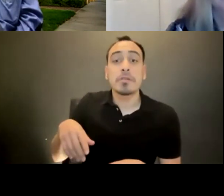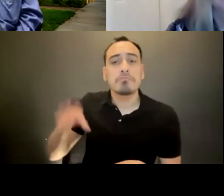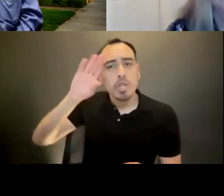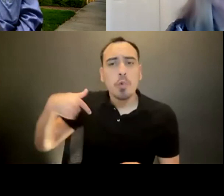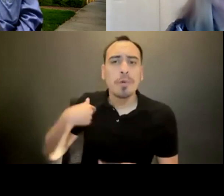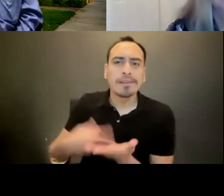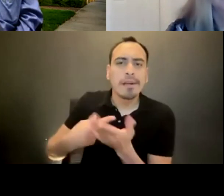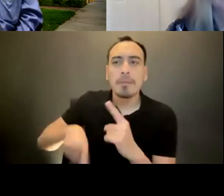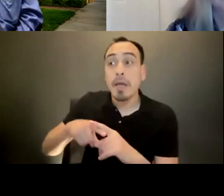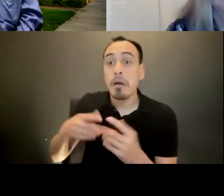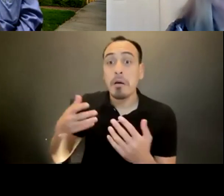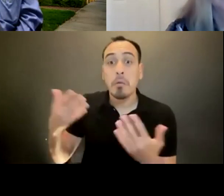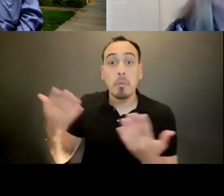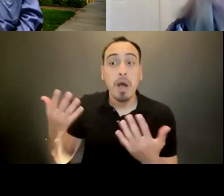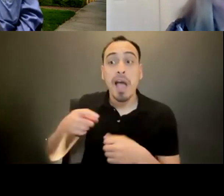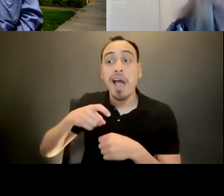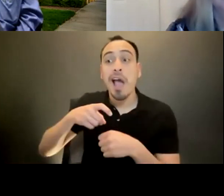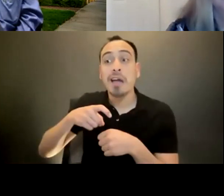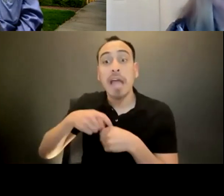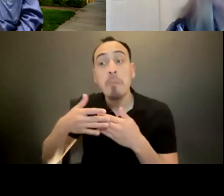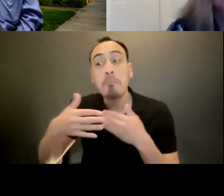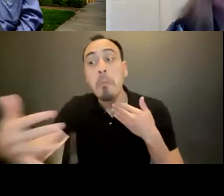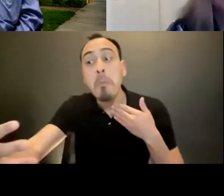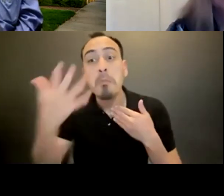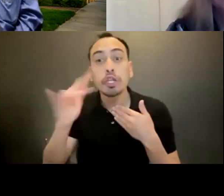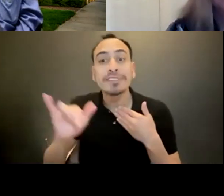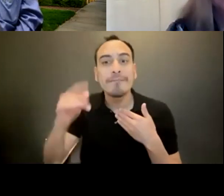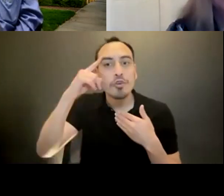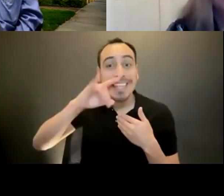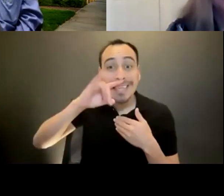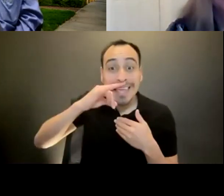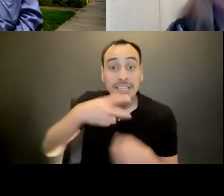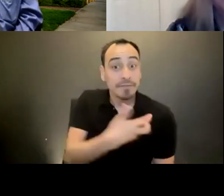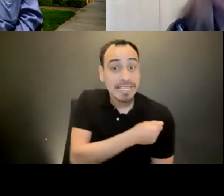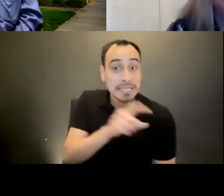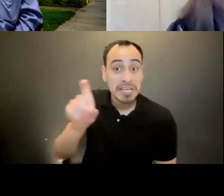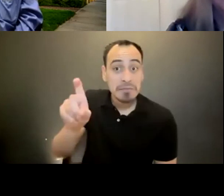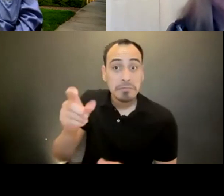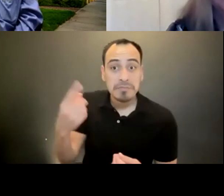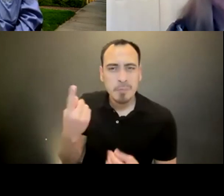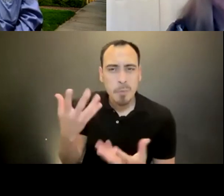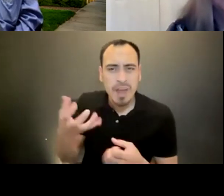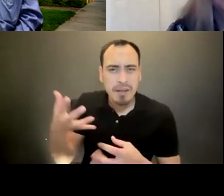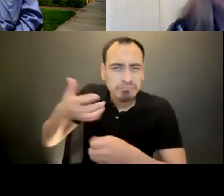be vaccinated. Anybody want to give like a 15-second recap on that answer?